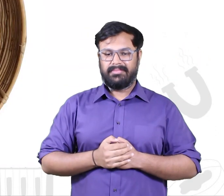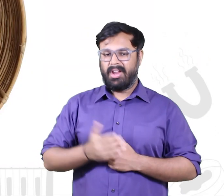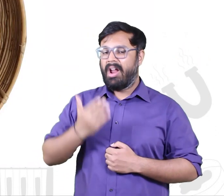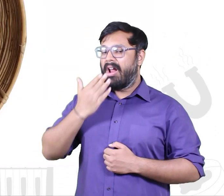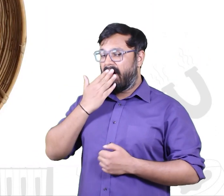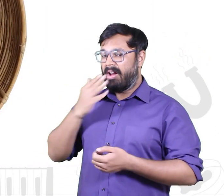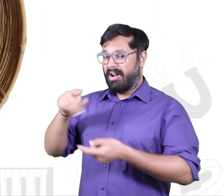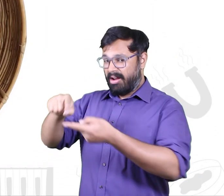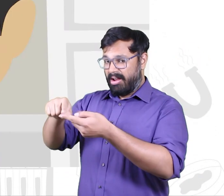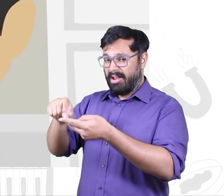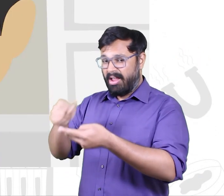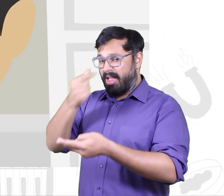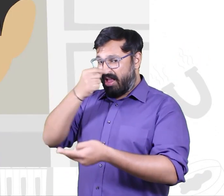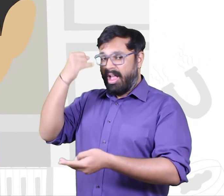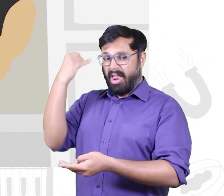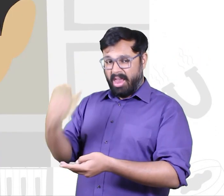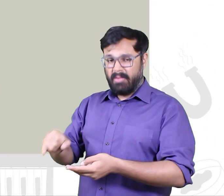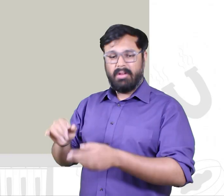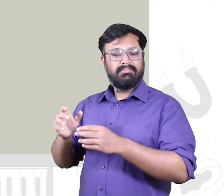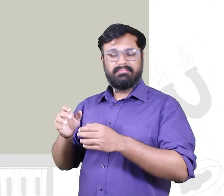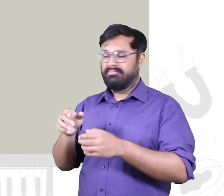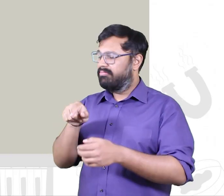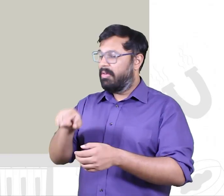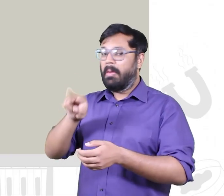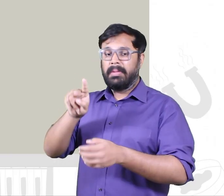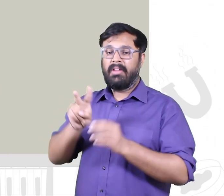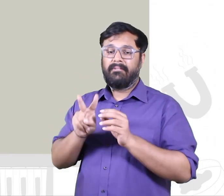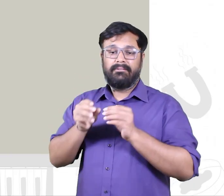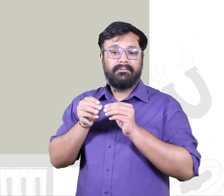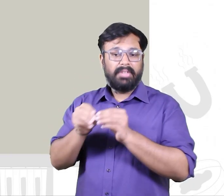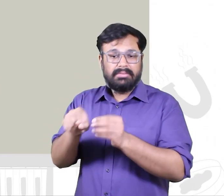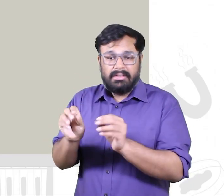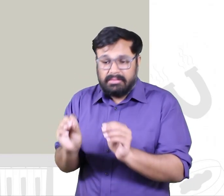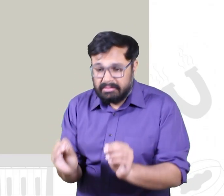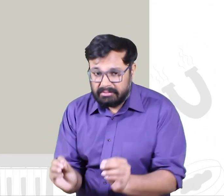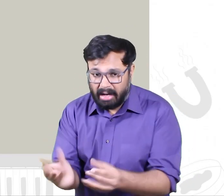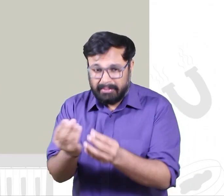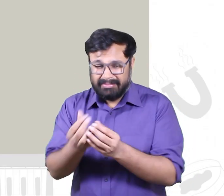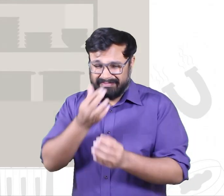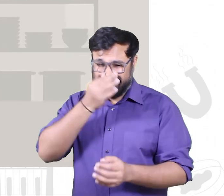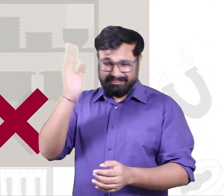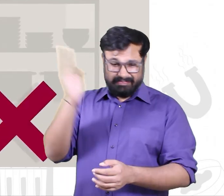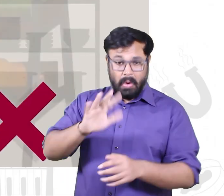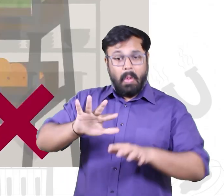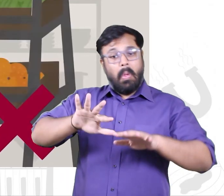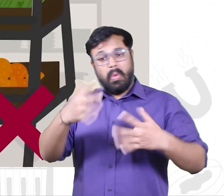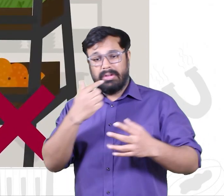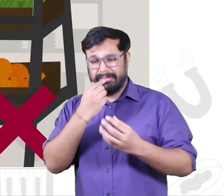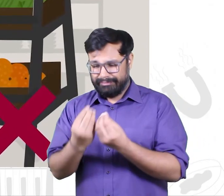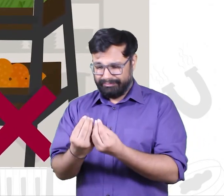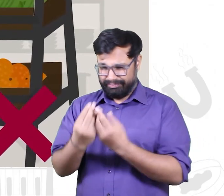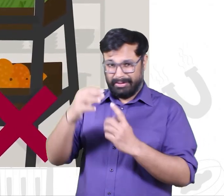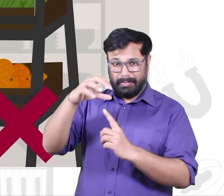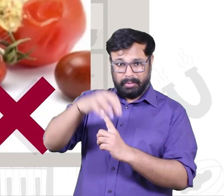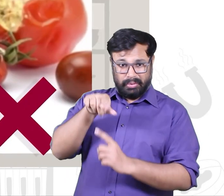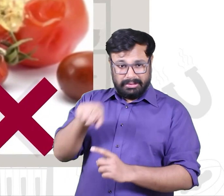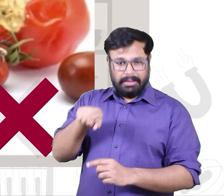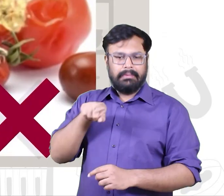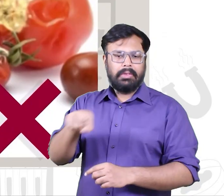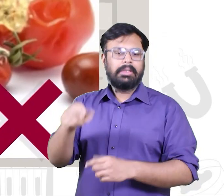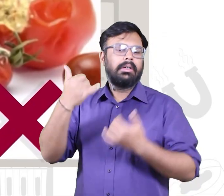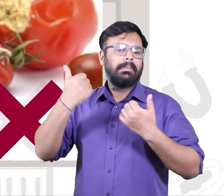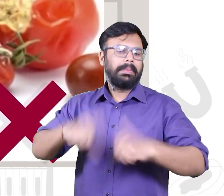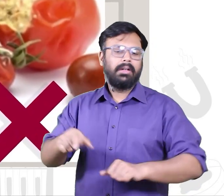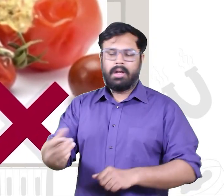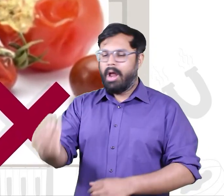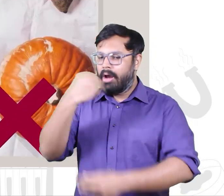2 and hands it to his mother. Oh, these tomatoes are rotten off. The vegetables that start stinking